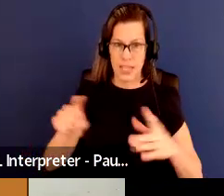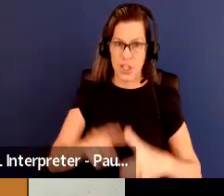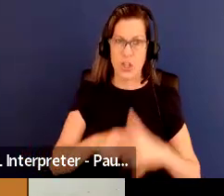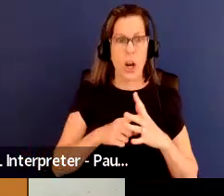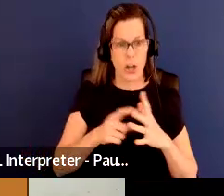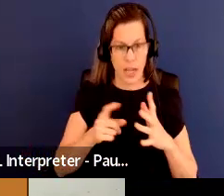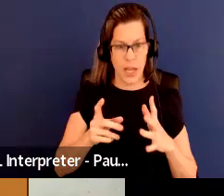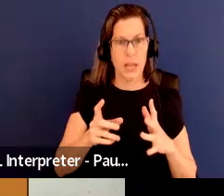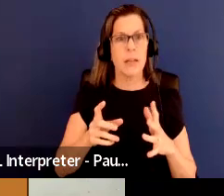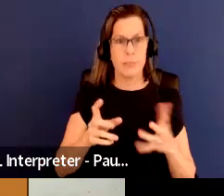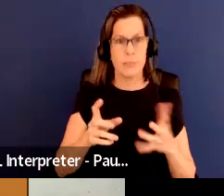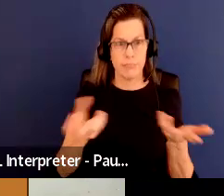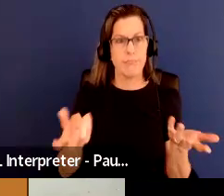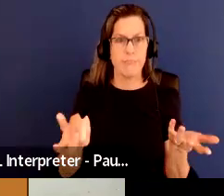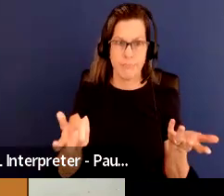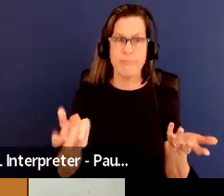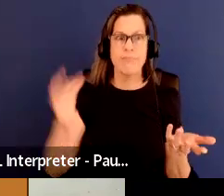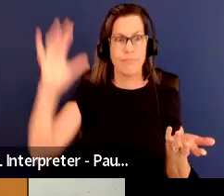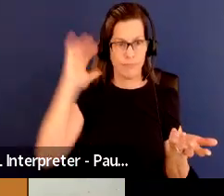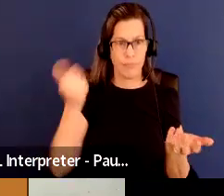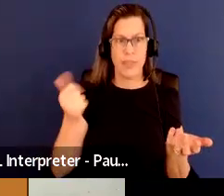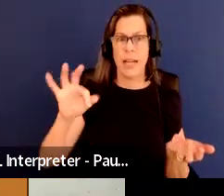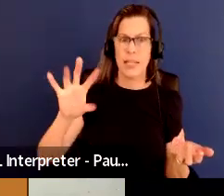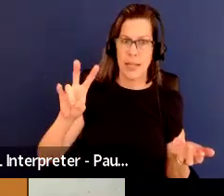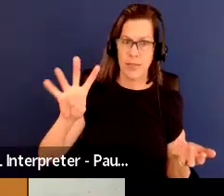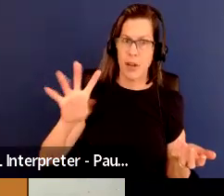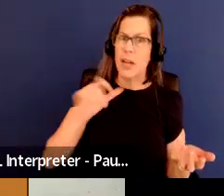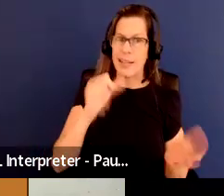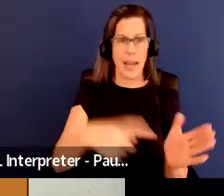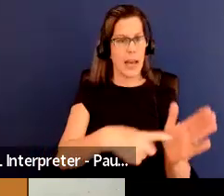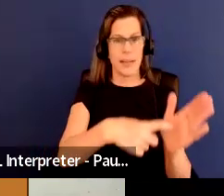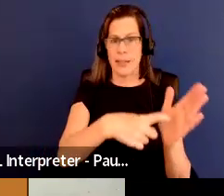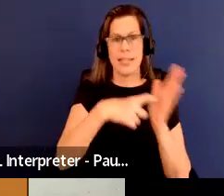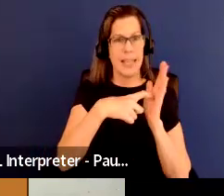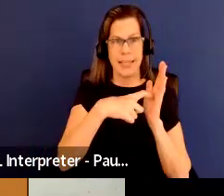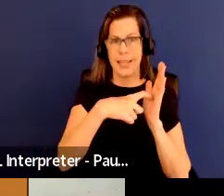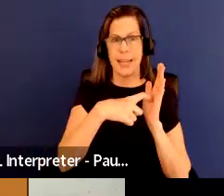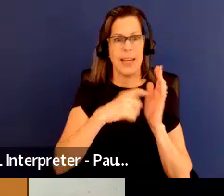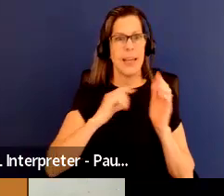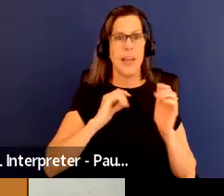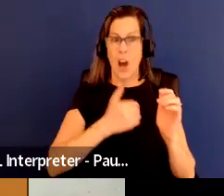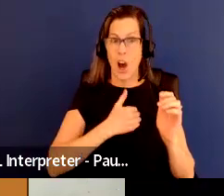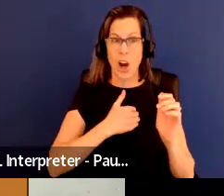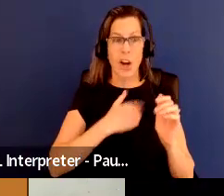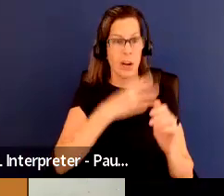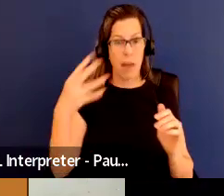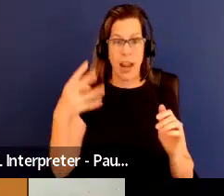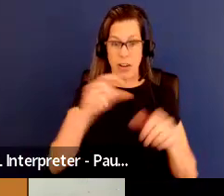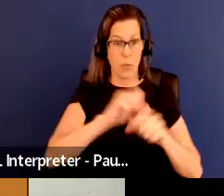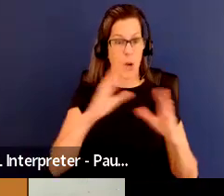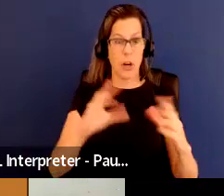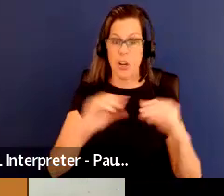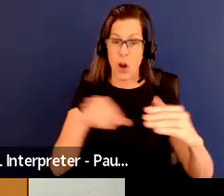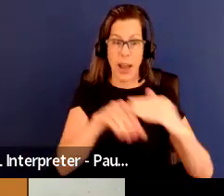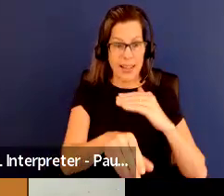out of necessity, because our migrant and seasonal agricultural workers had no access to healthcare. They lived in